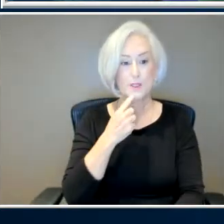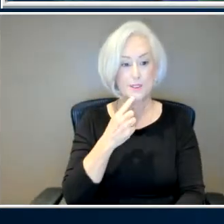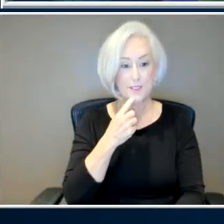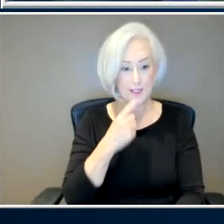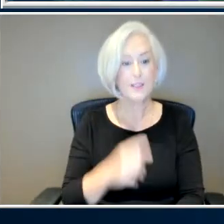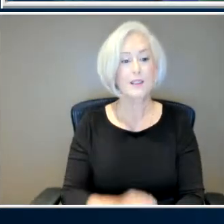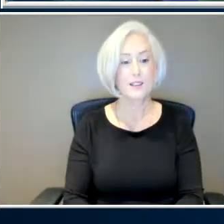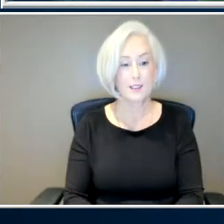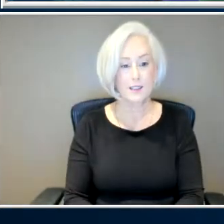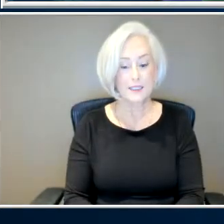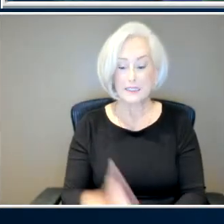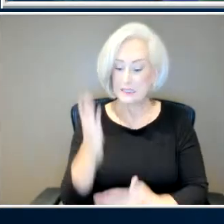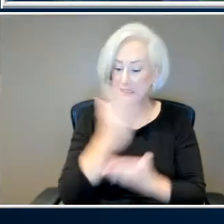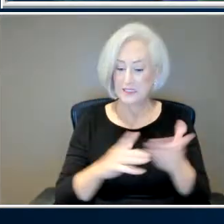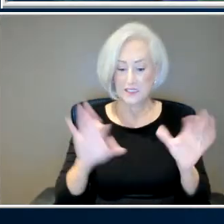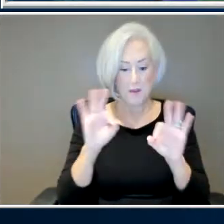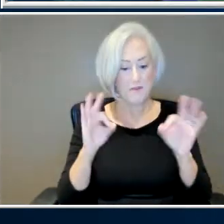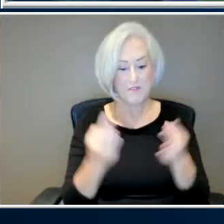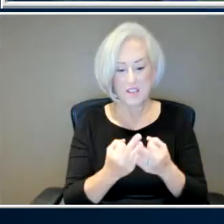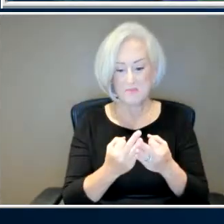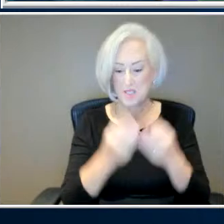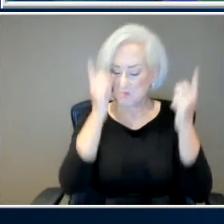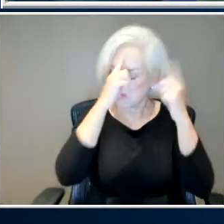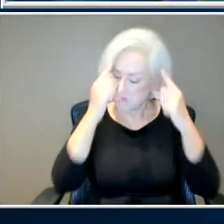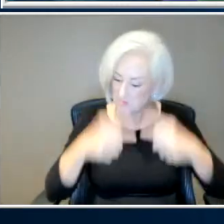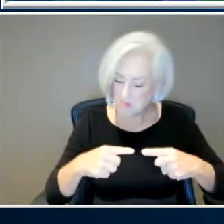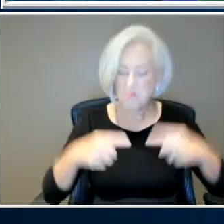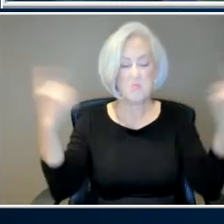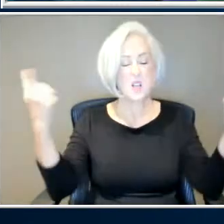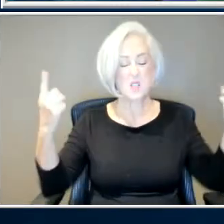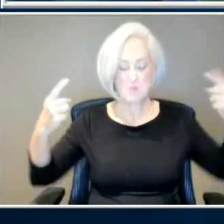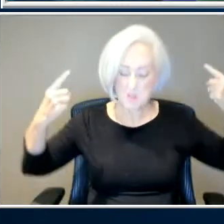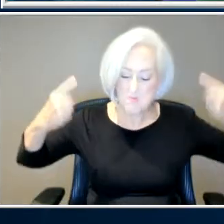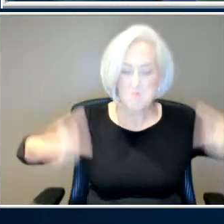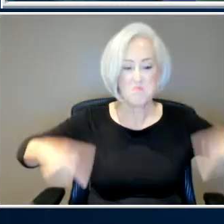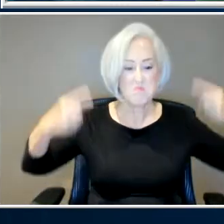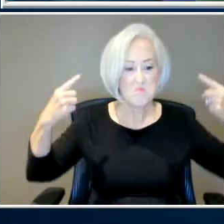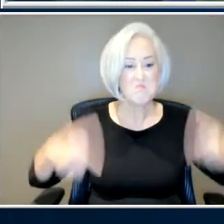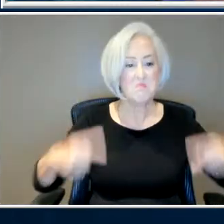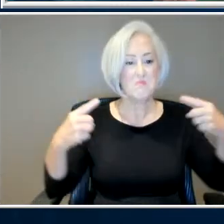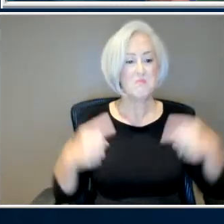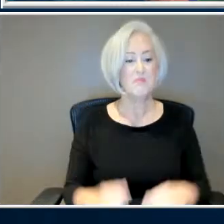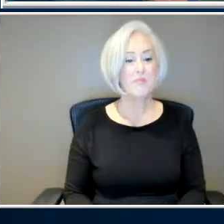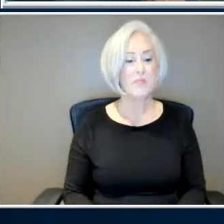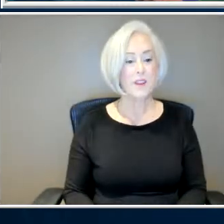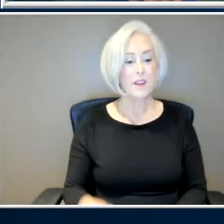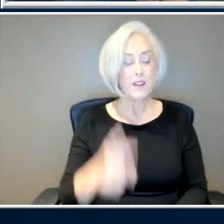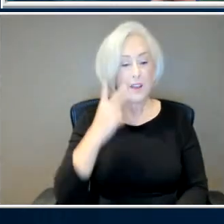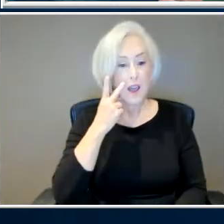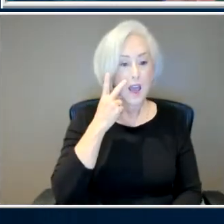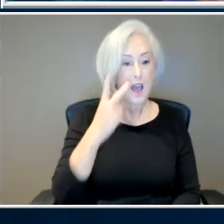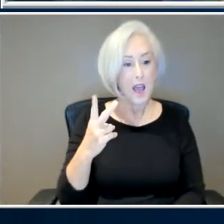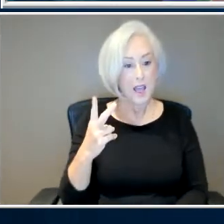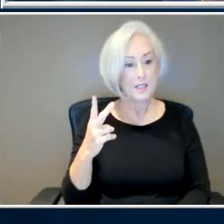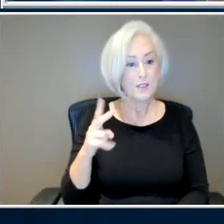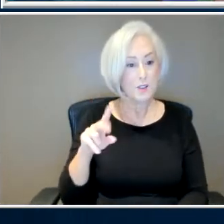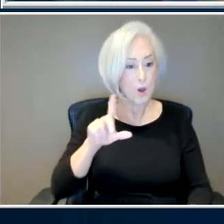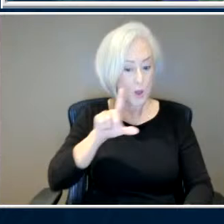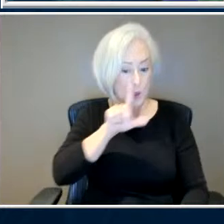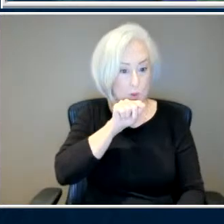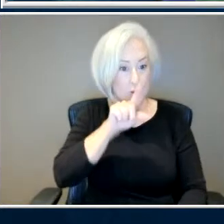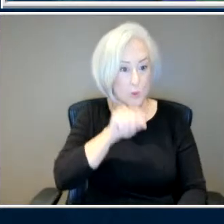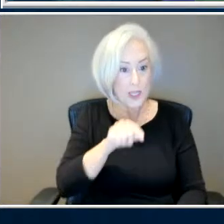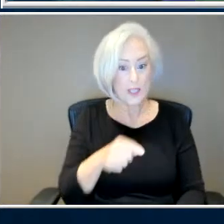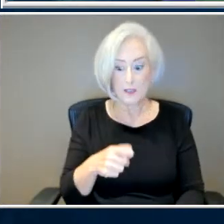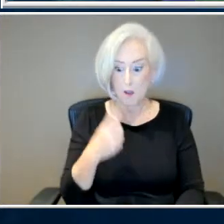some families apart, literally. I saw a tweet the other day about a woman who's getting divorced from her husband. The final straw